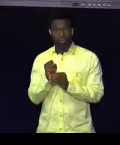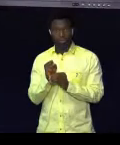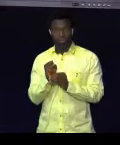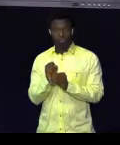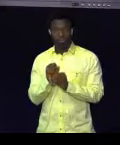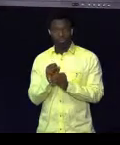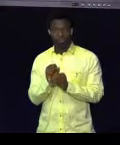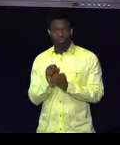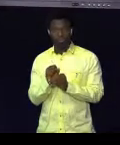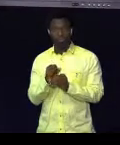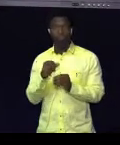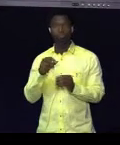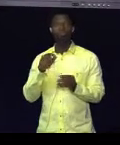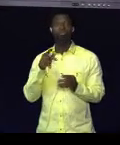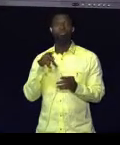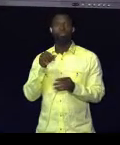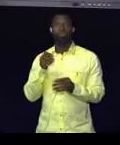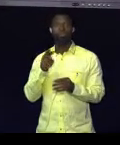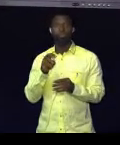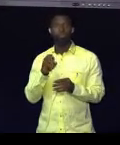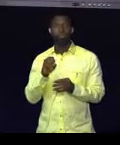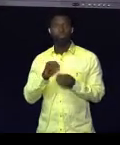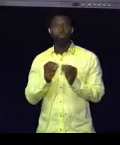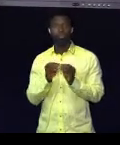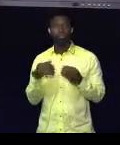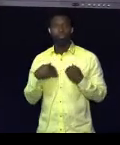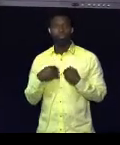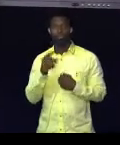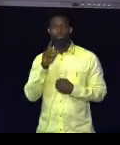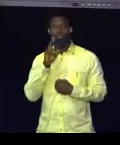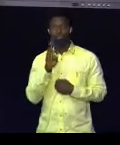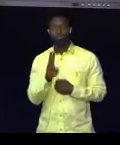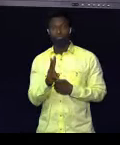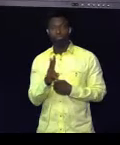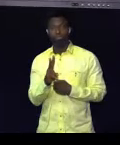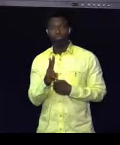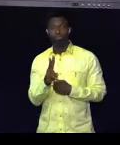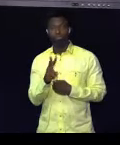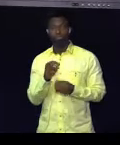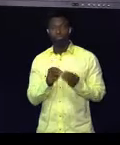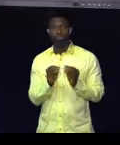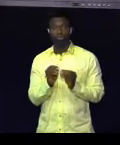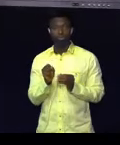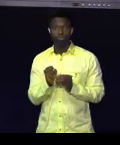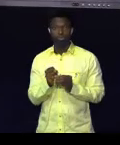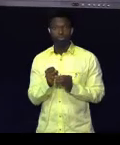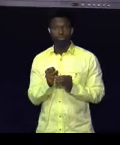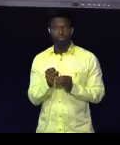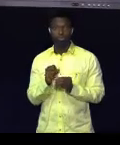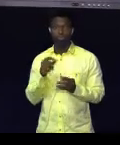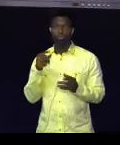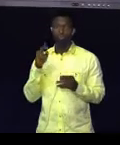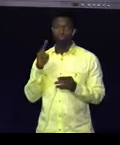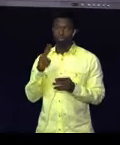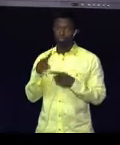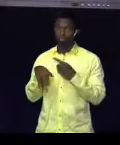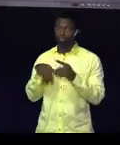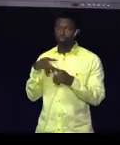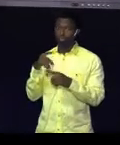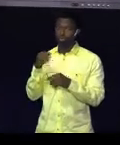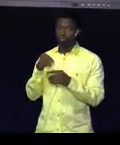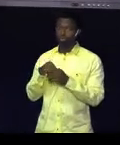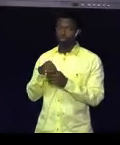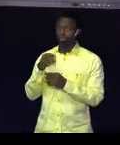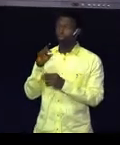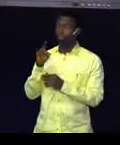are. Prime numbers have two factors, and so expressing these as product of prime, 2 goes